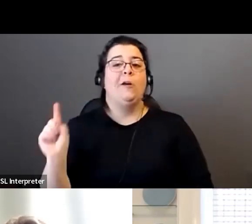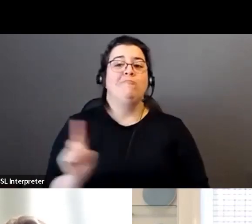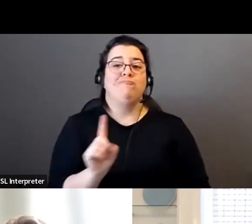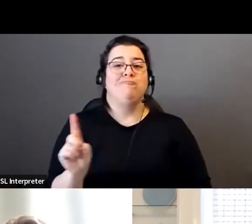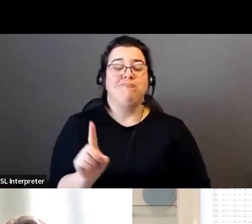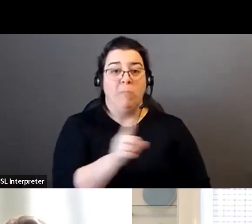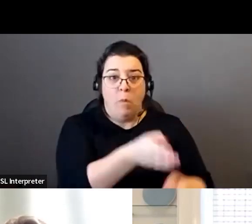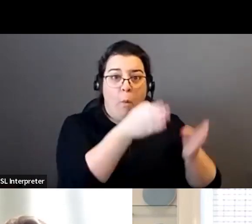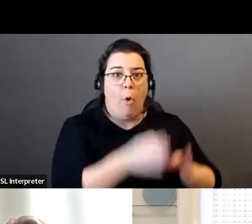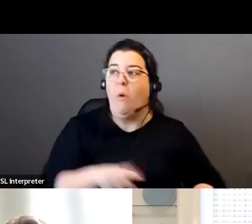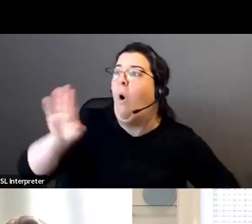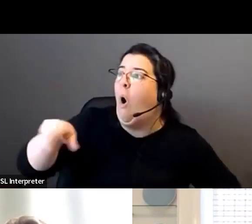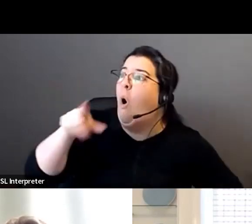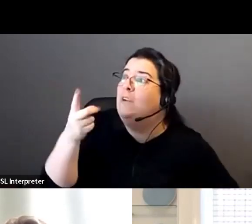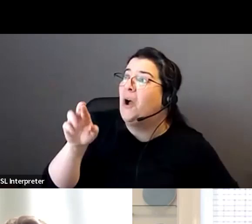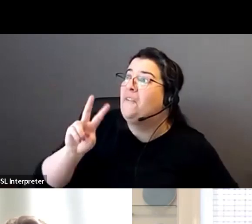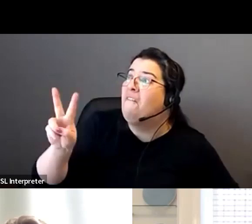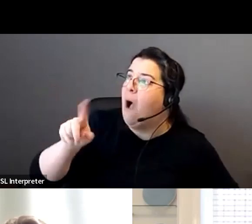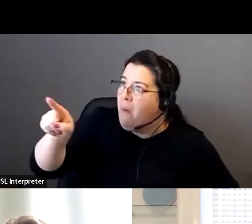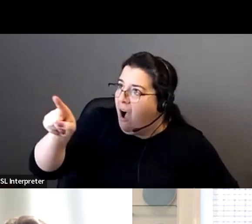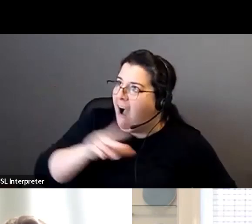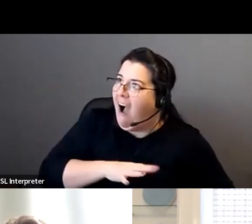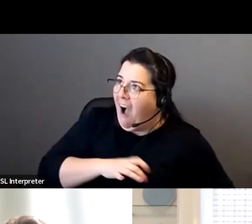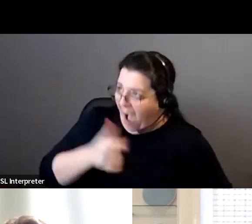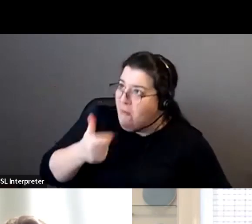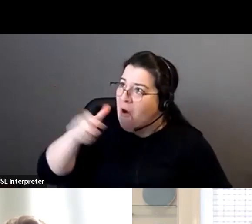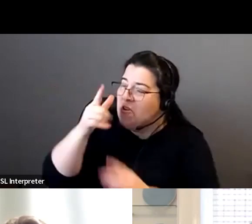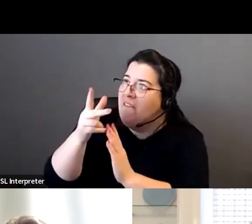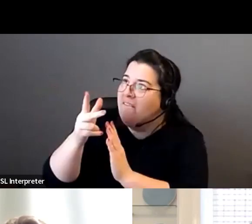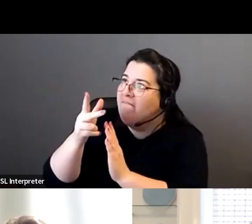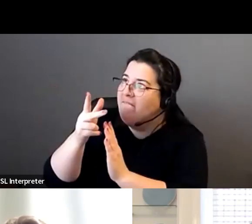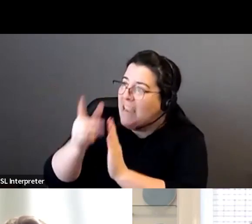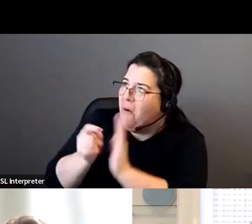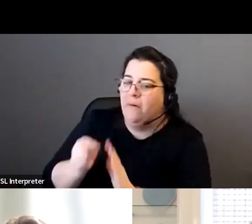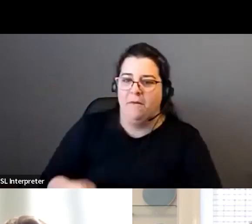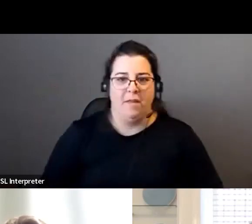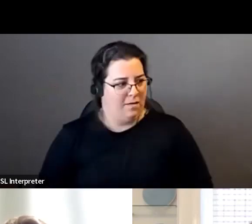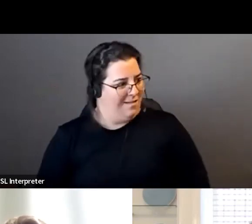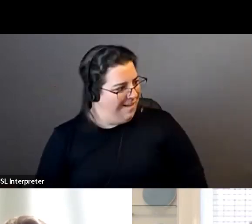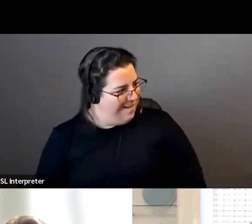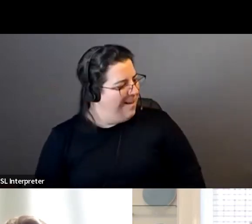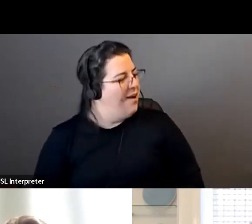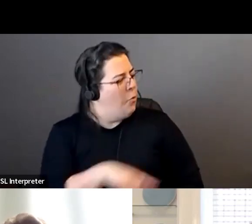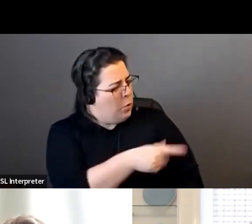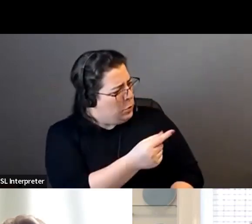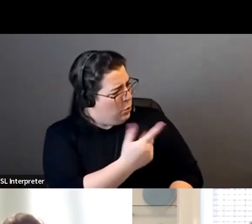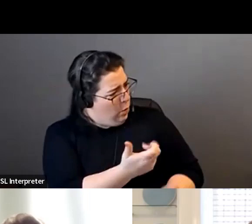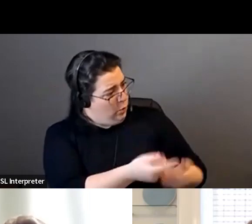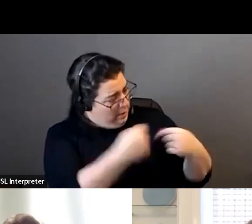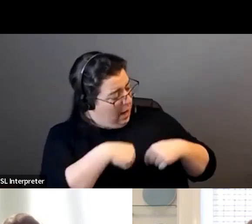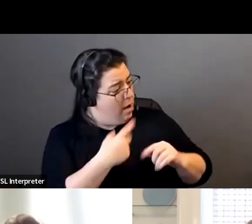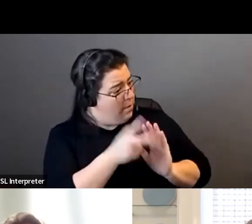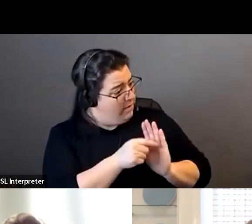I say, great. And I find out what they do. I say, would you like to come on the show? Yeah, I'd love you. You asked me? Yeah,